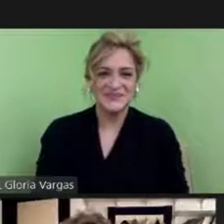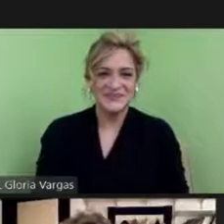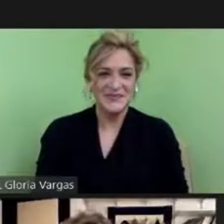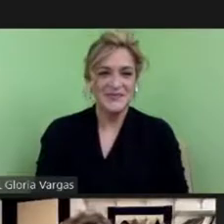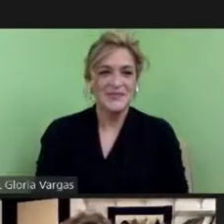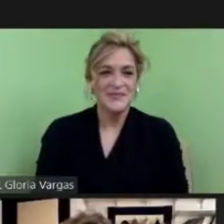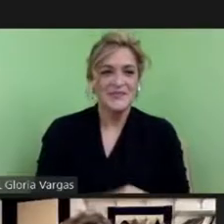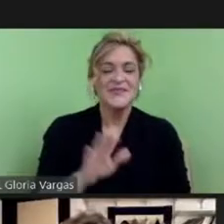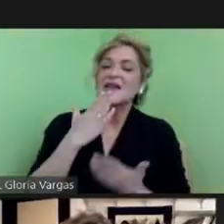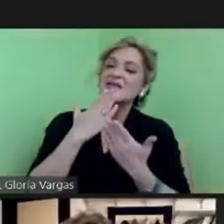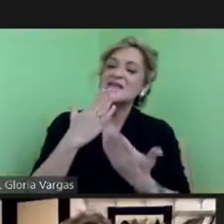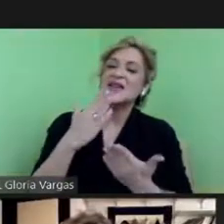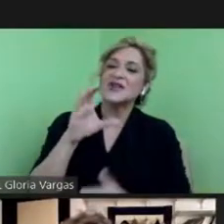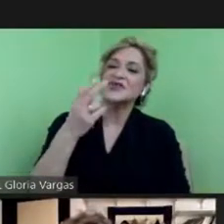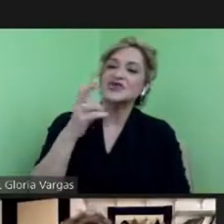Thank you, Charlie.